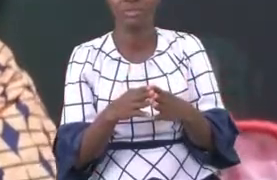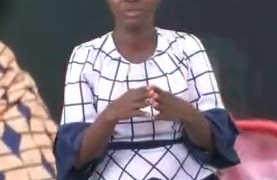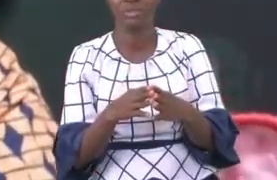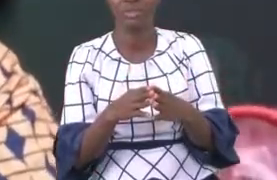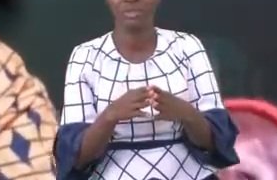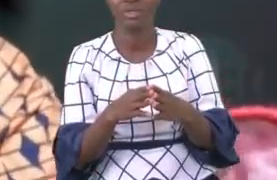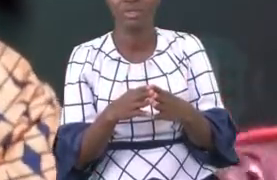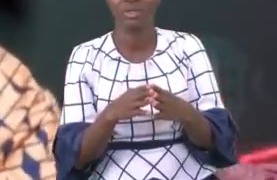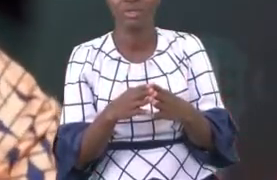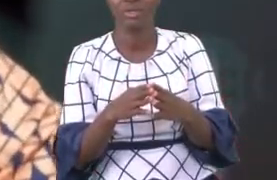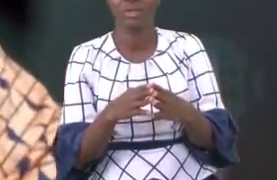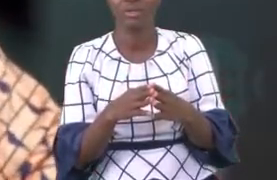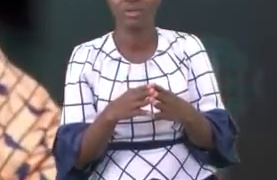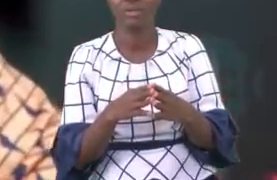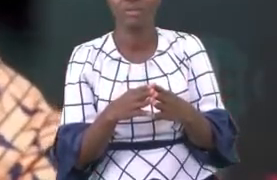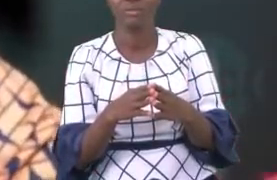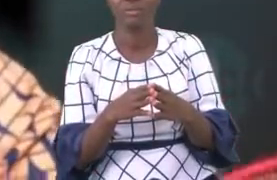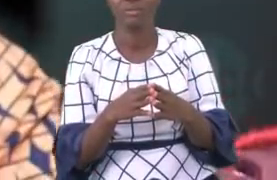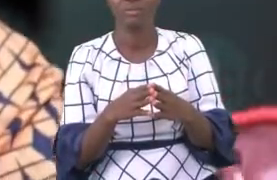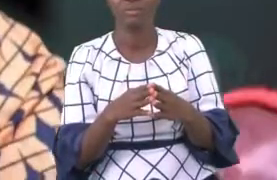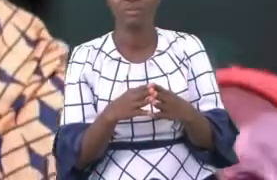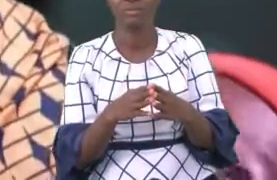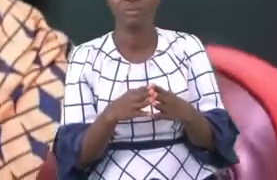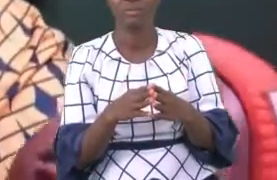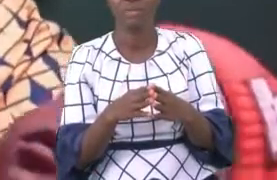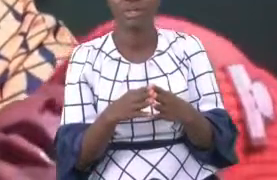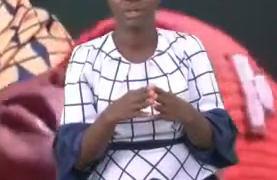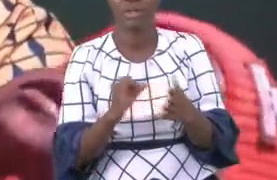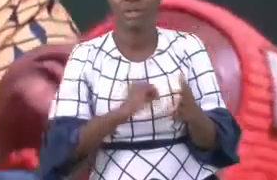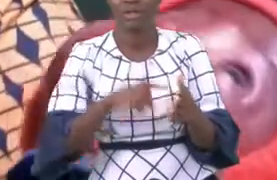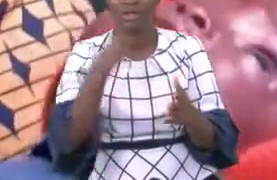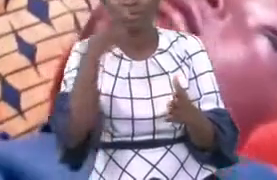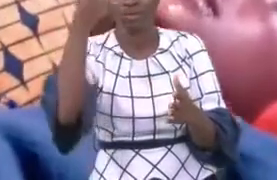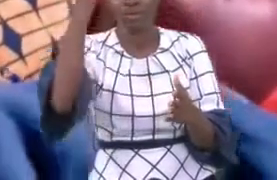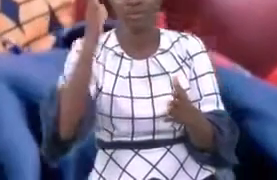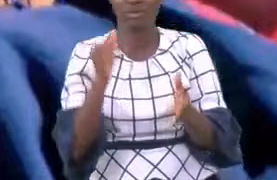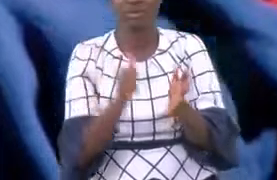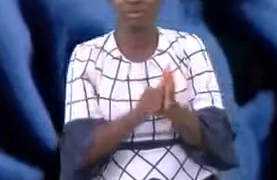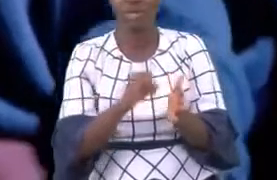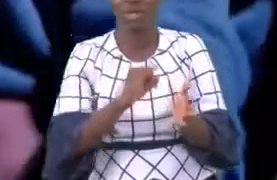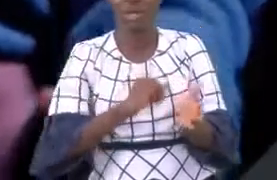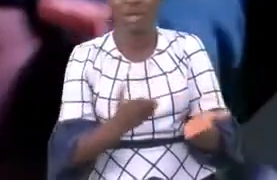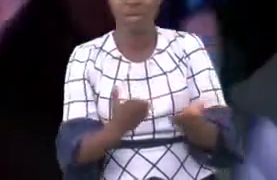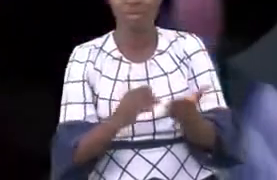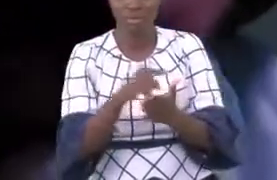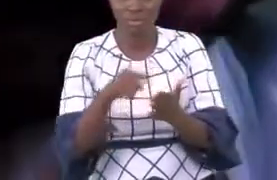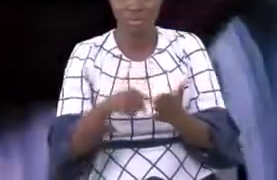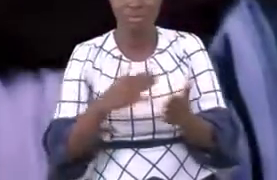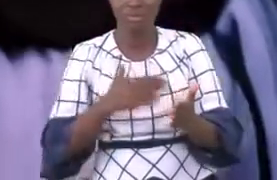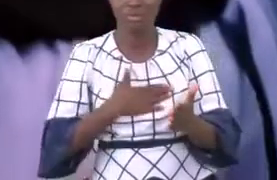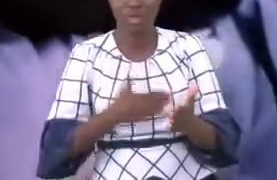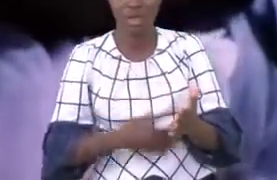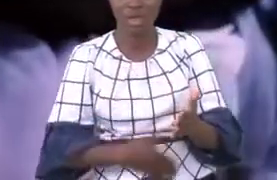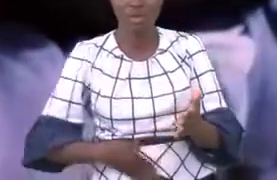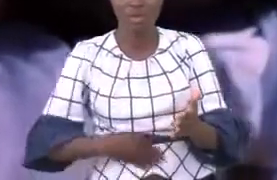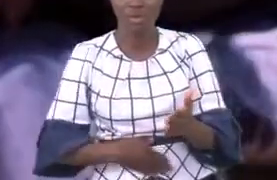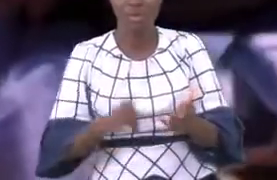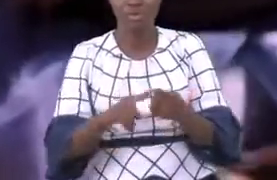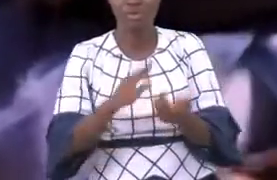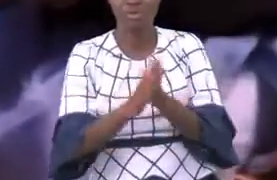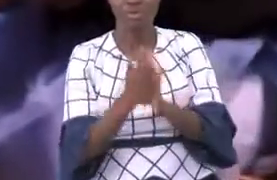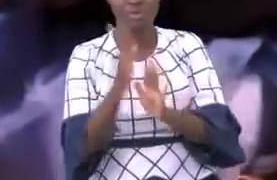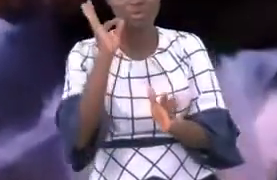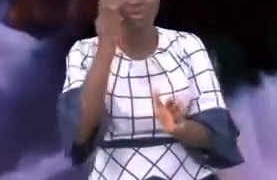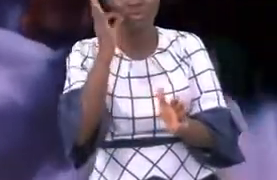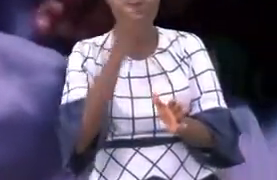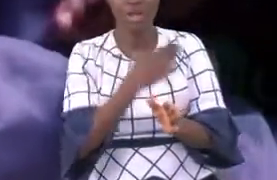was, "God, I want this womb to be fruitful and give birth to a living being that will live his or